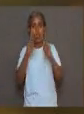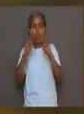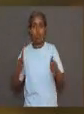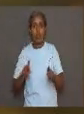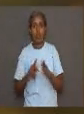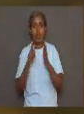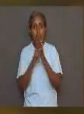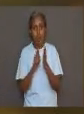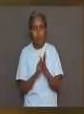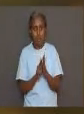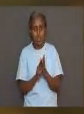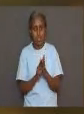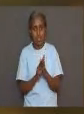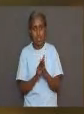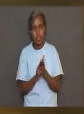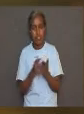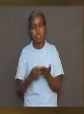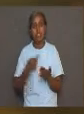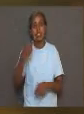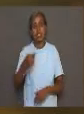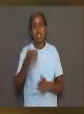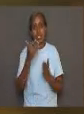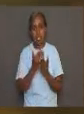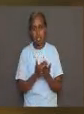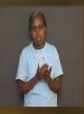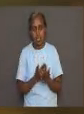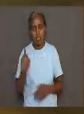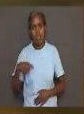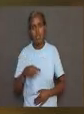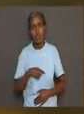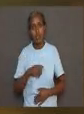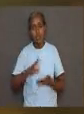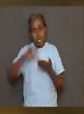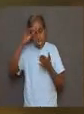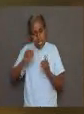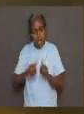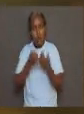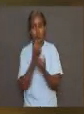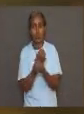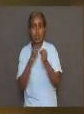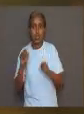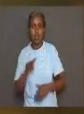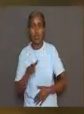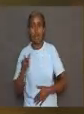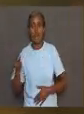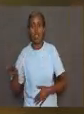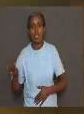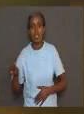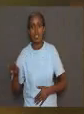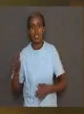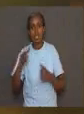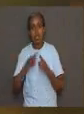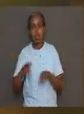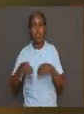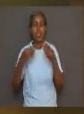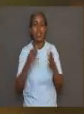parallelogram laws. In the next lesson, we will learn how to resolve a vector into its